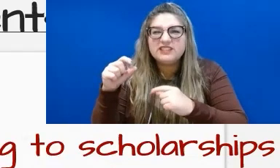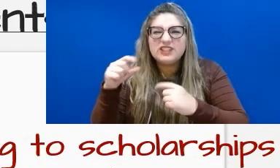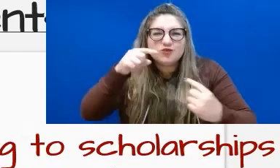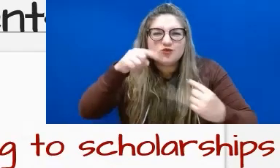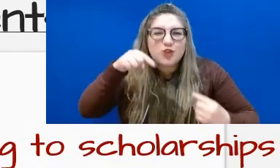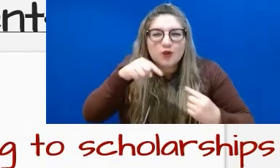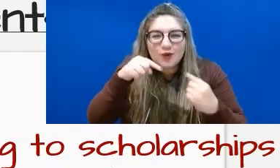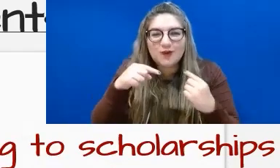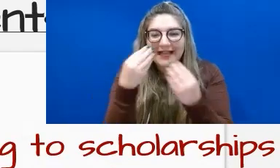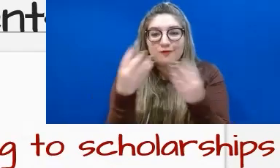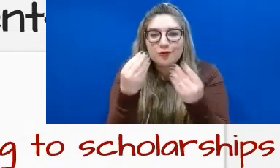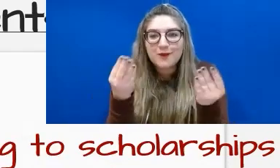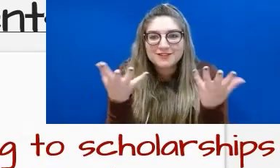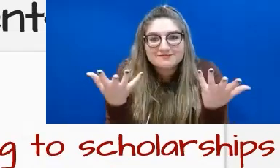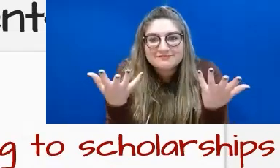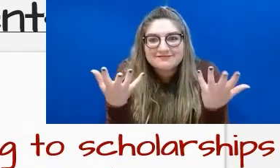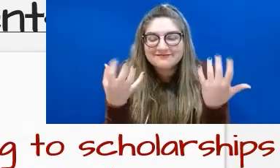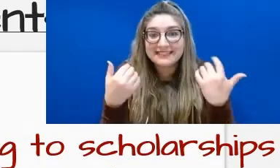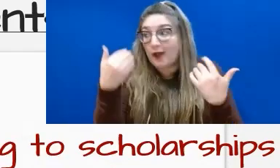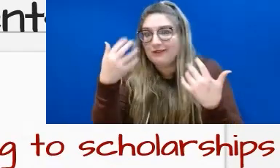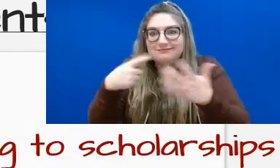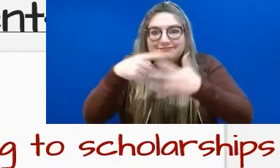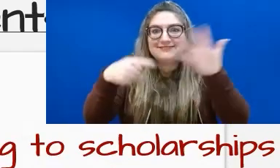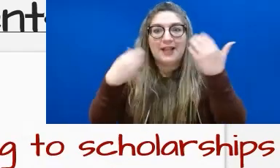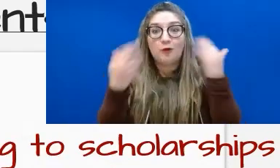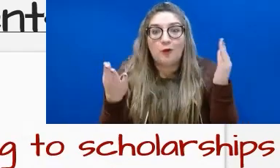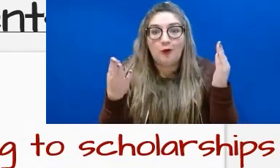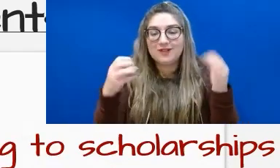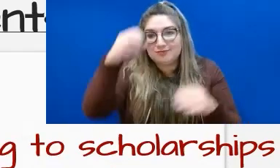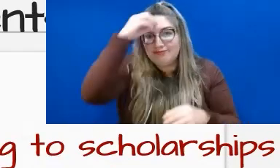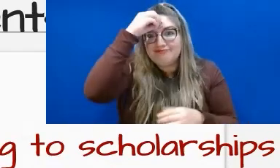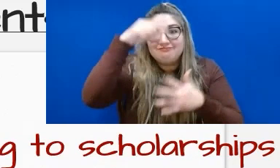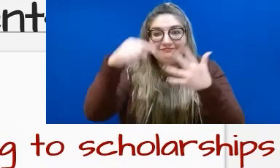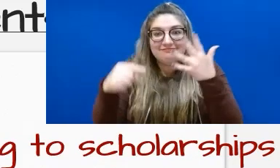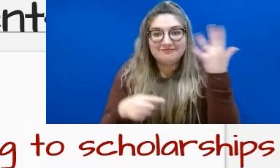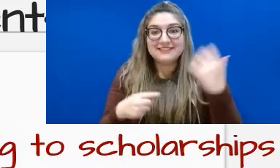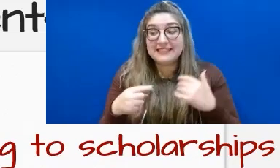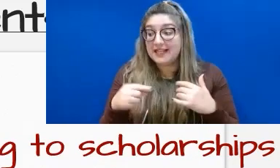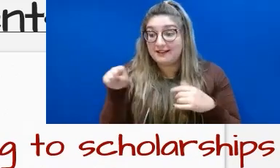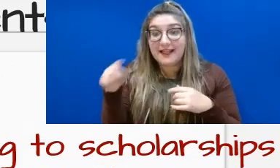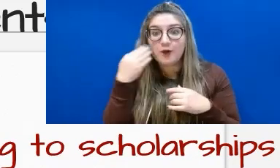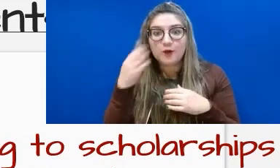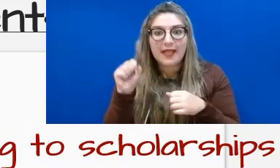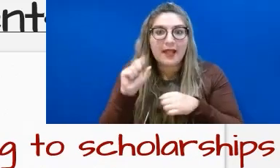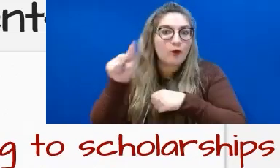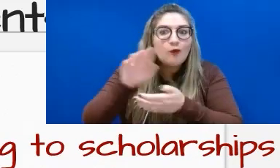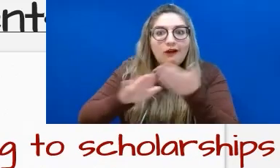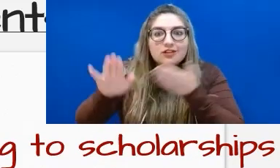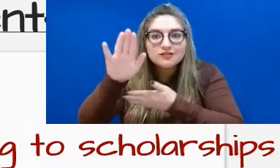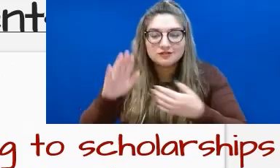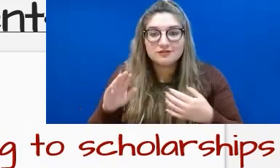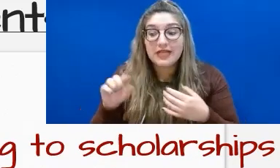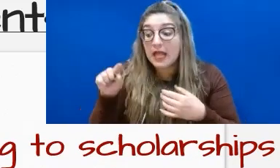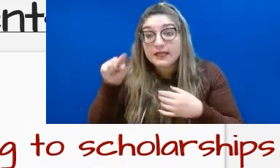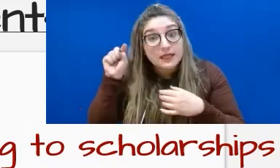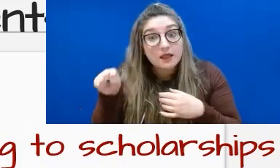they recently came to the United States. They don't know that they can come to college. And a lot of them, the main purpose is because they come over here to work and for a